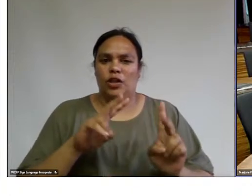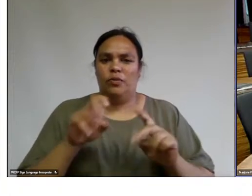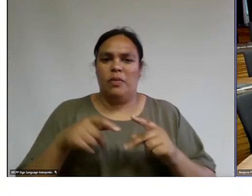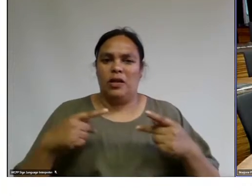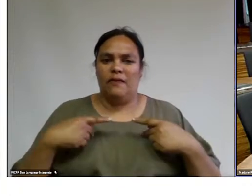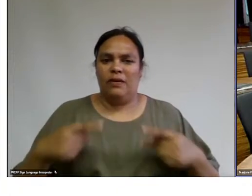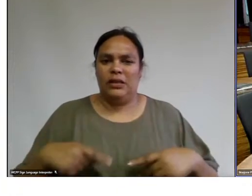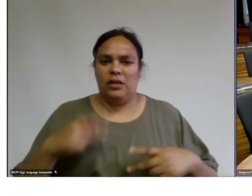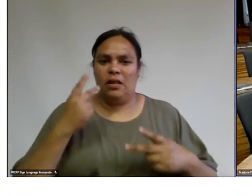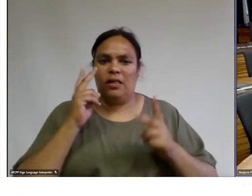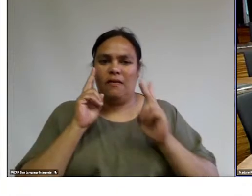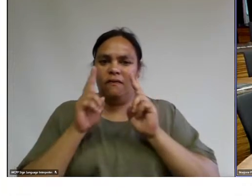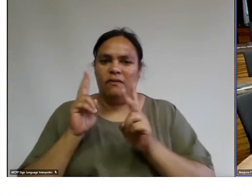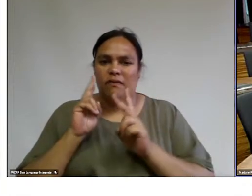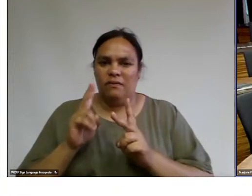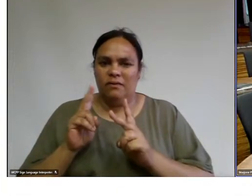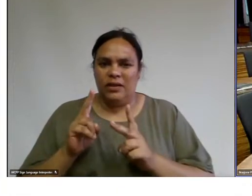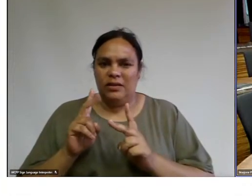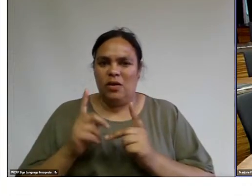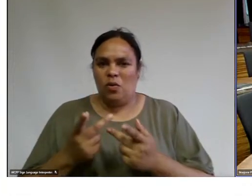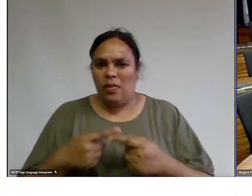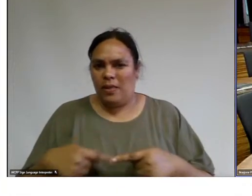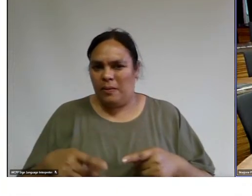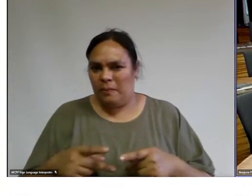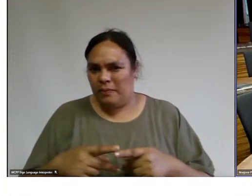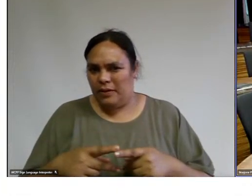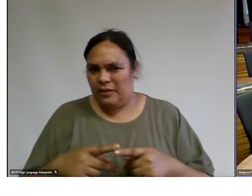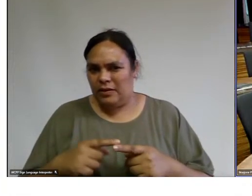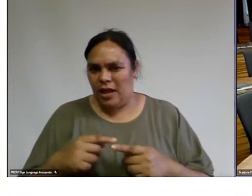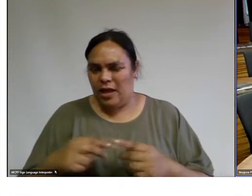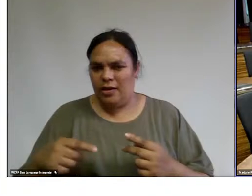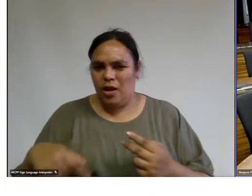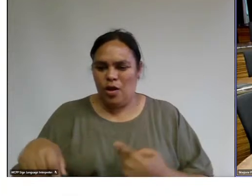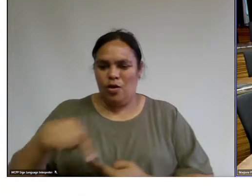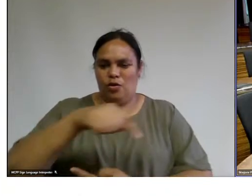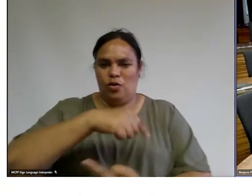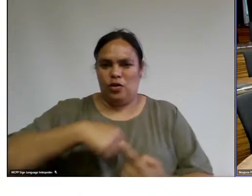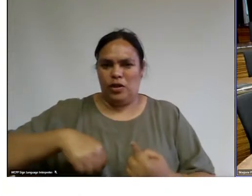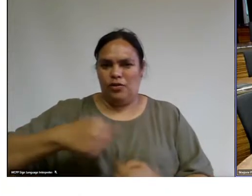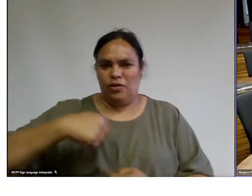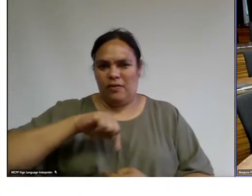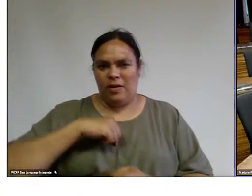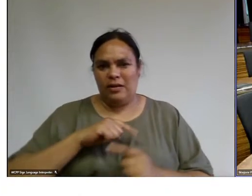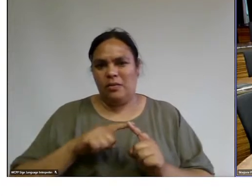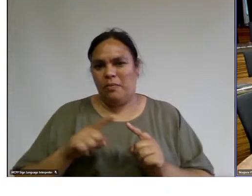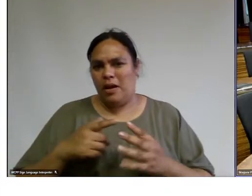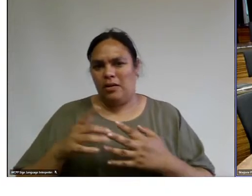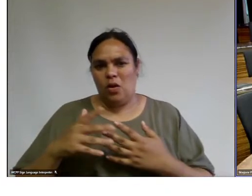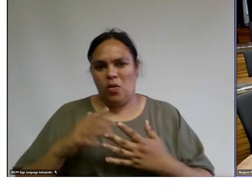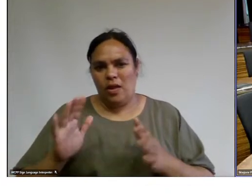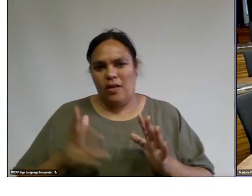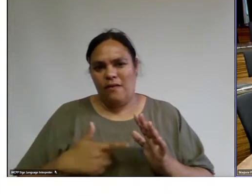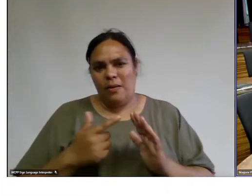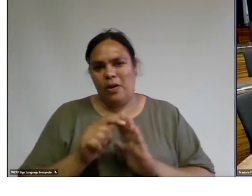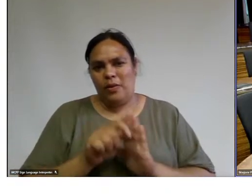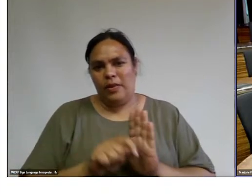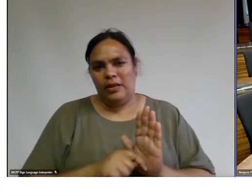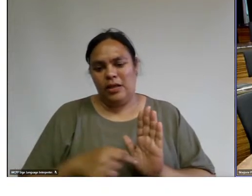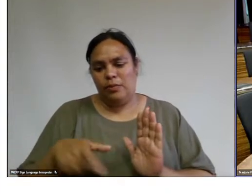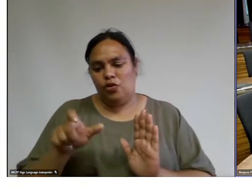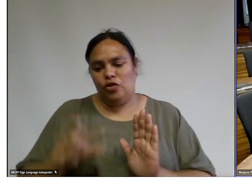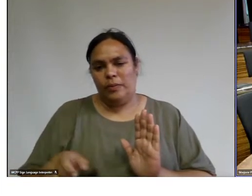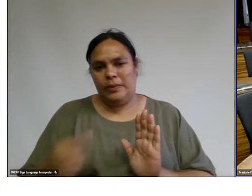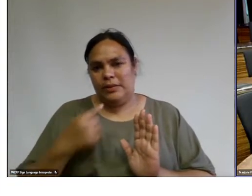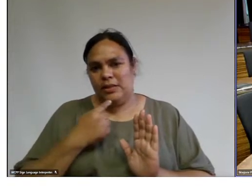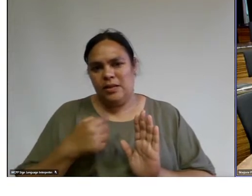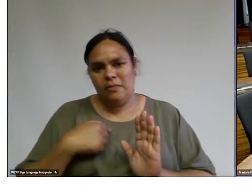visits placed a limitation on us. However, in terms of what the Chairperson has mentioned,